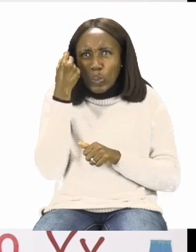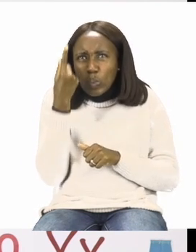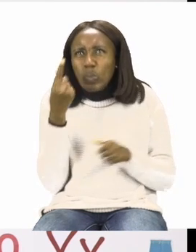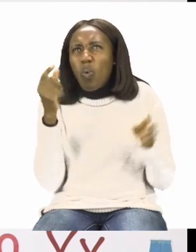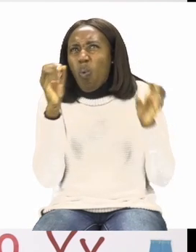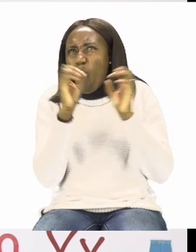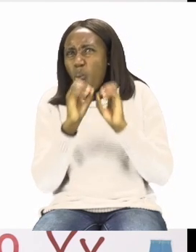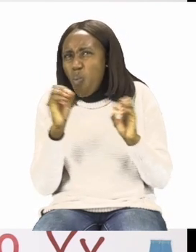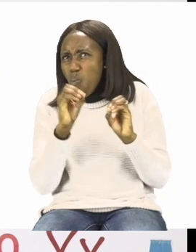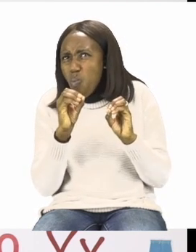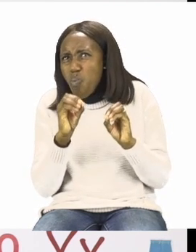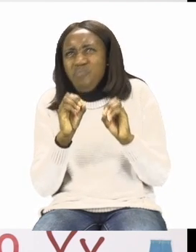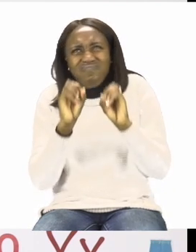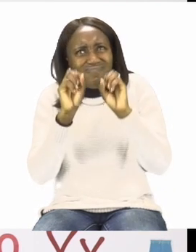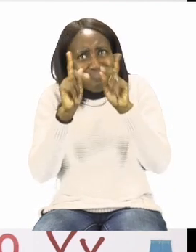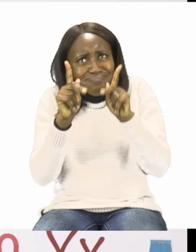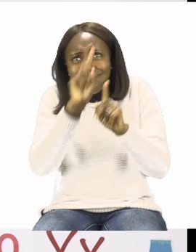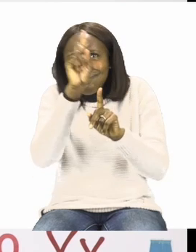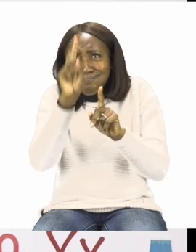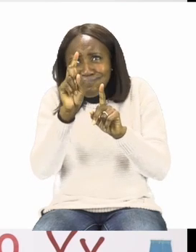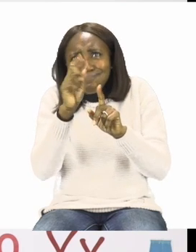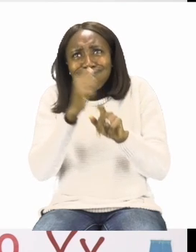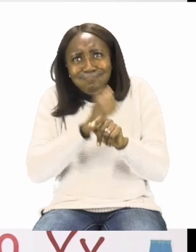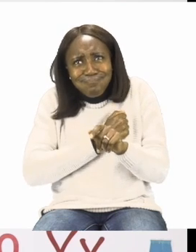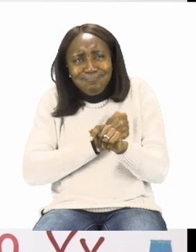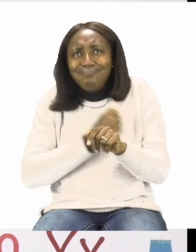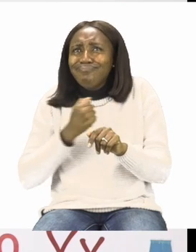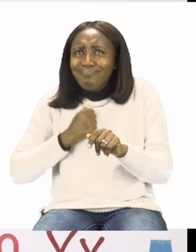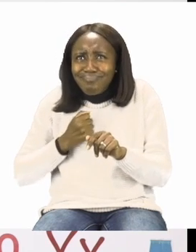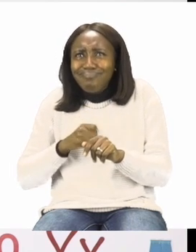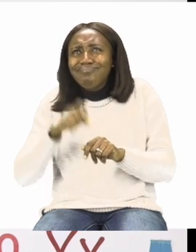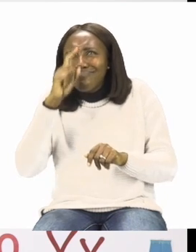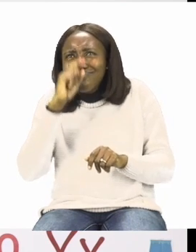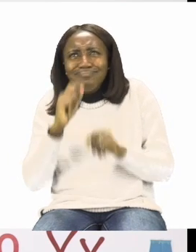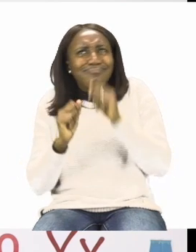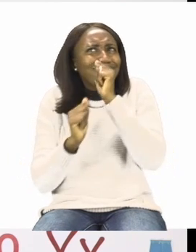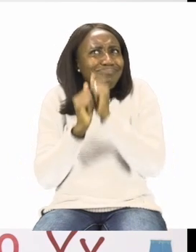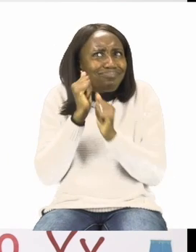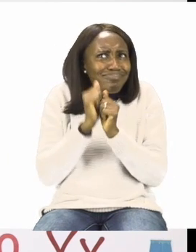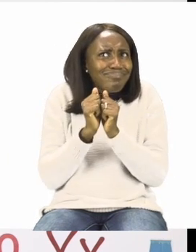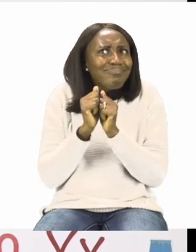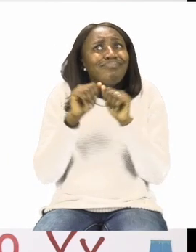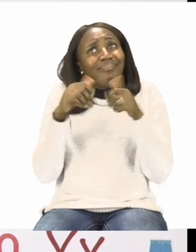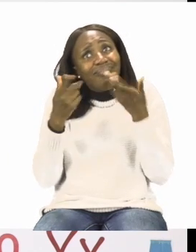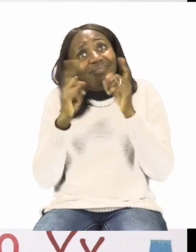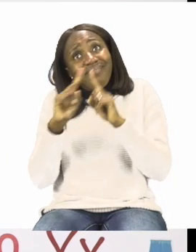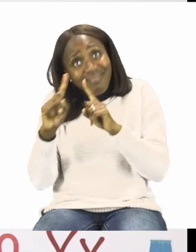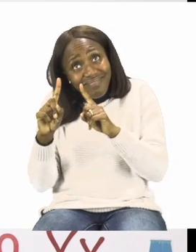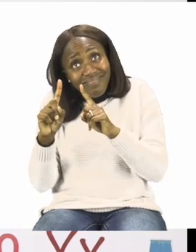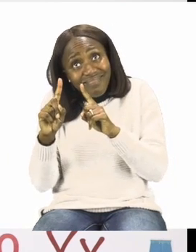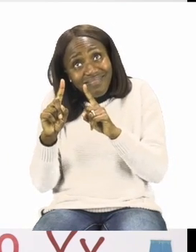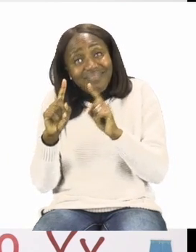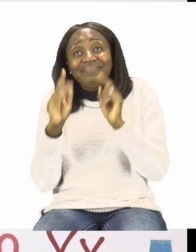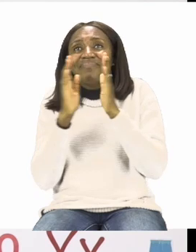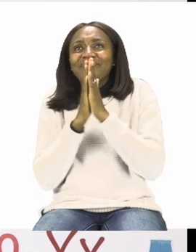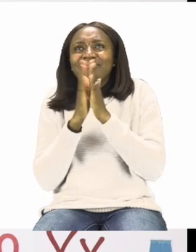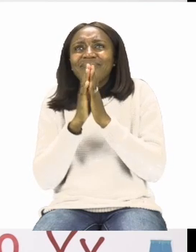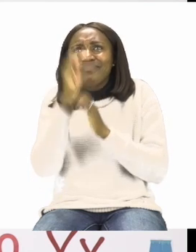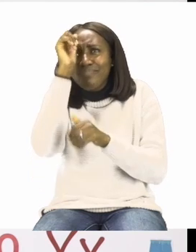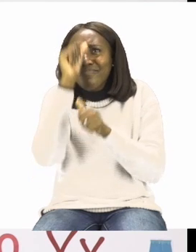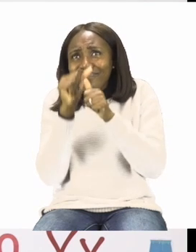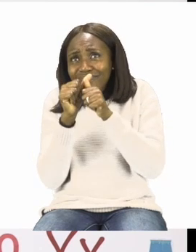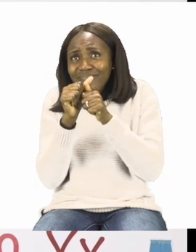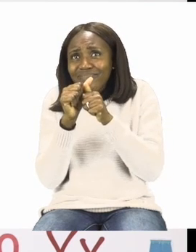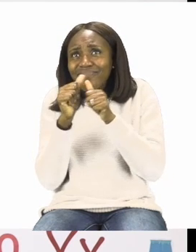don't forget, you can always ask a grown-up or your teacher. Please remember to stay